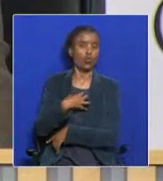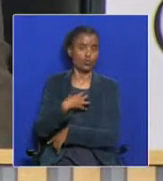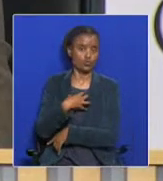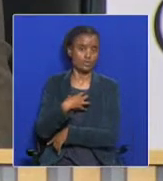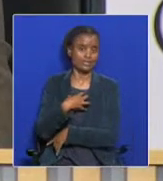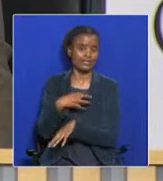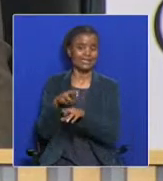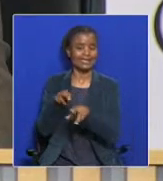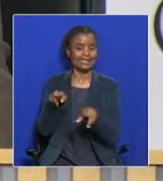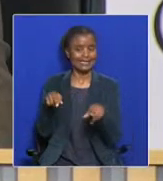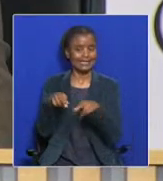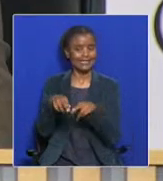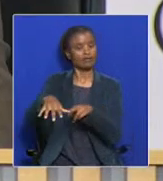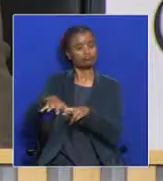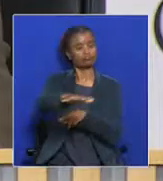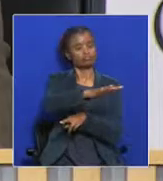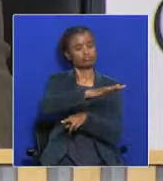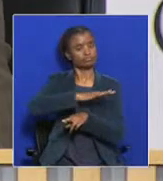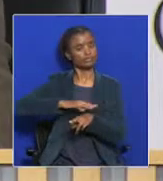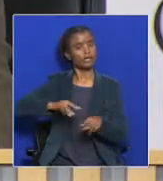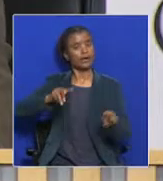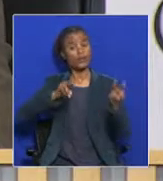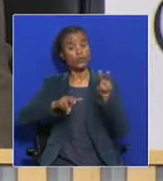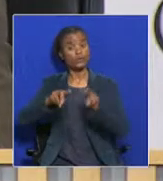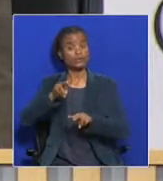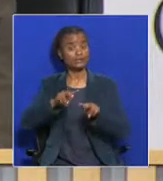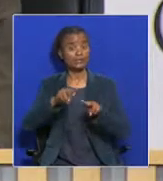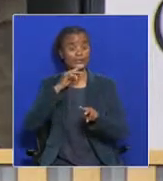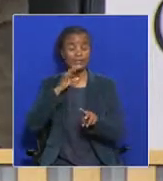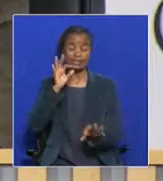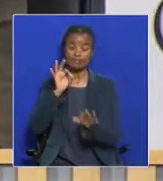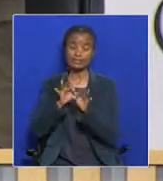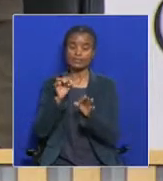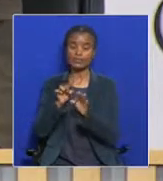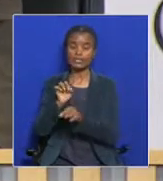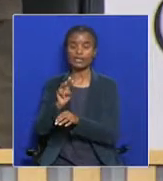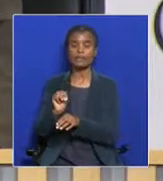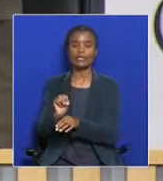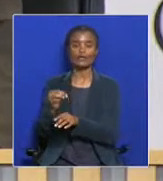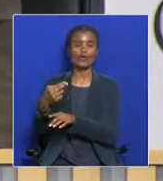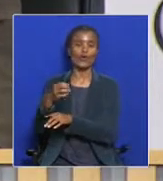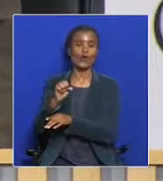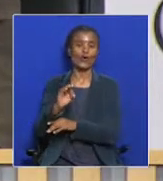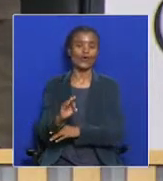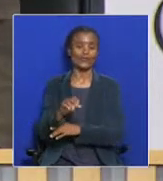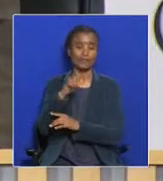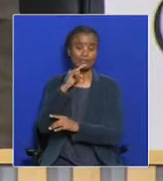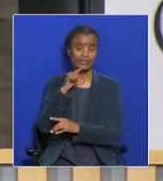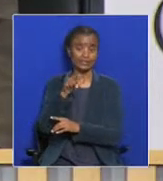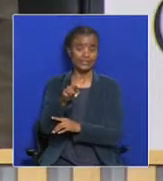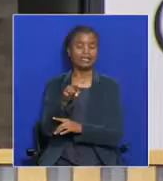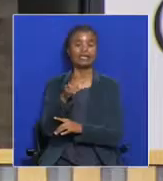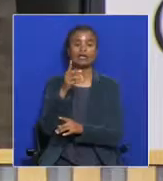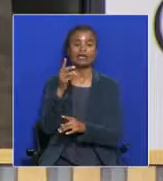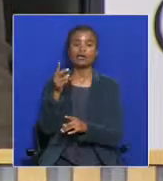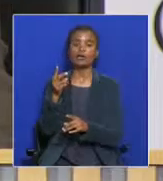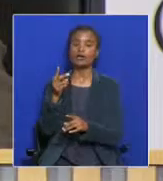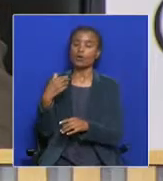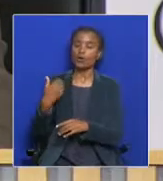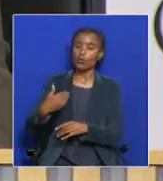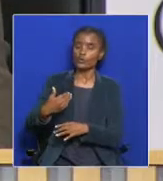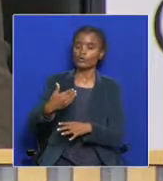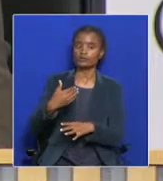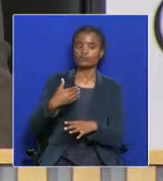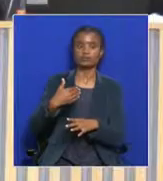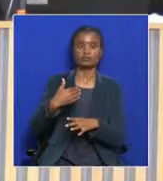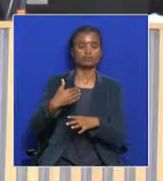area, and more especially Maiden Wharf is one of the stations that regularly receives large amounts of drugs and exhibits from the harbour.